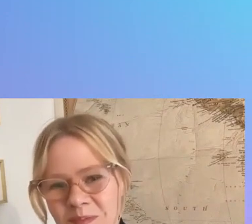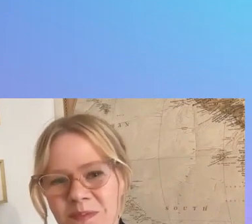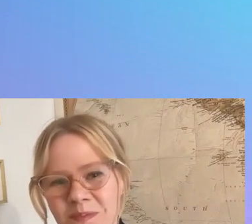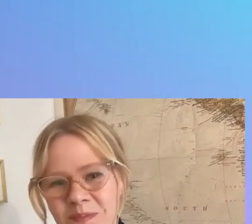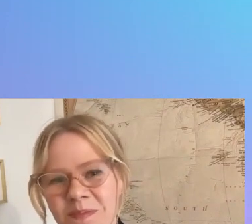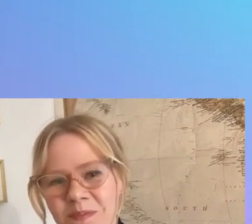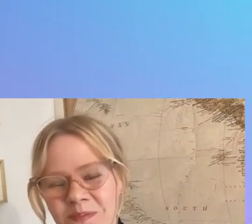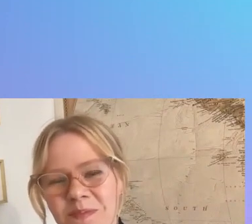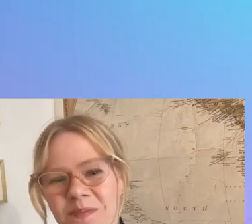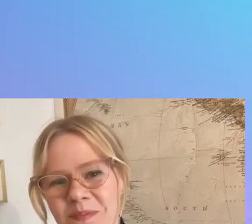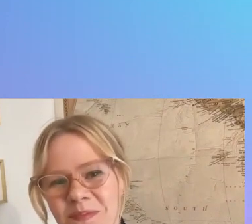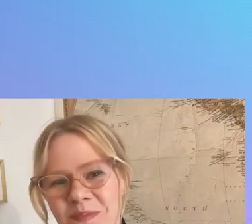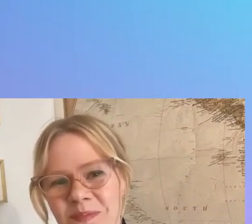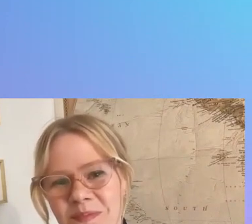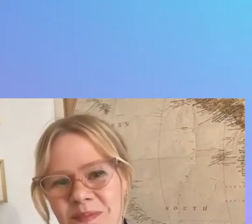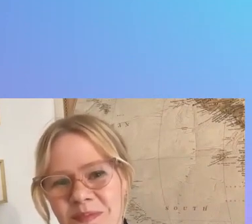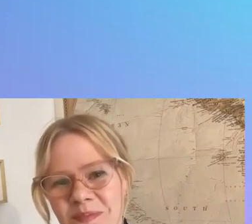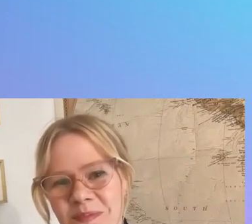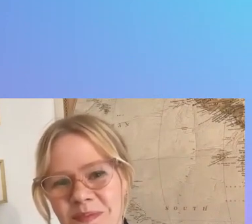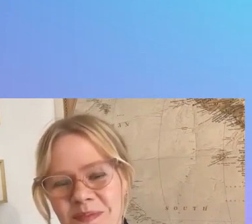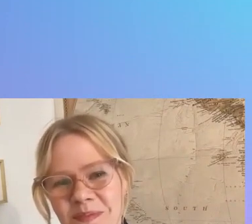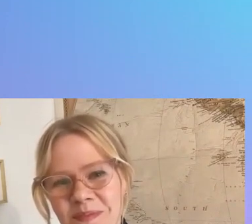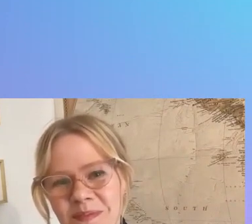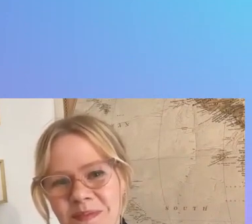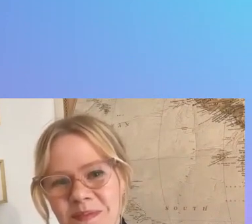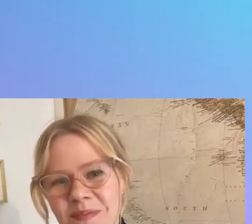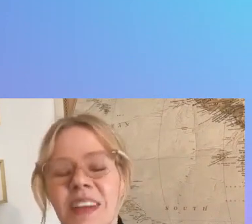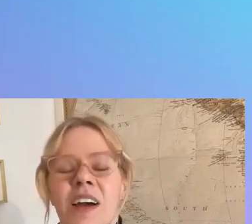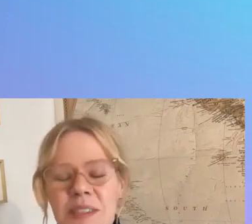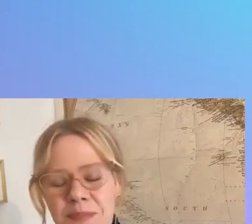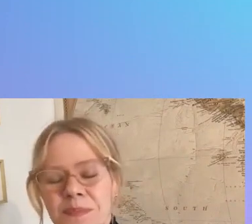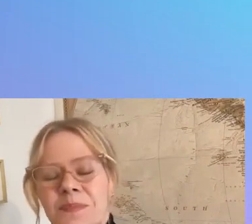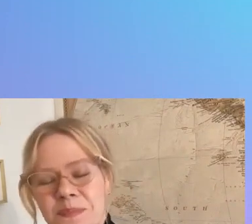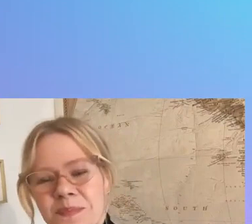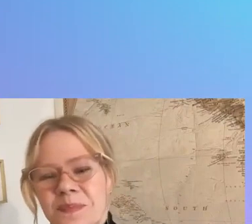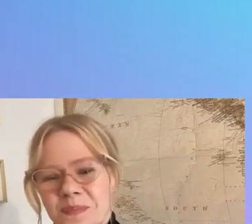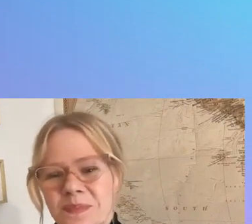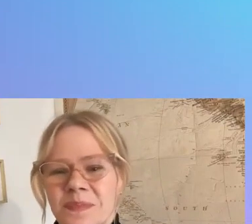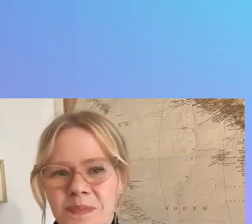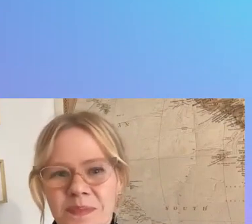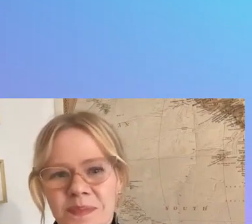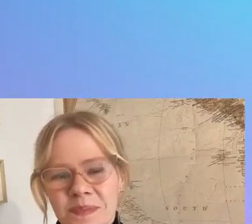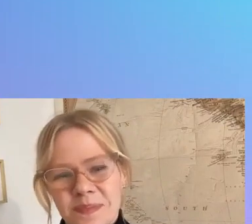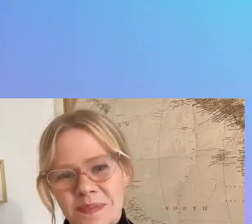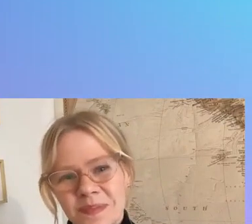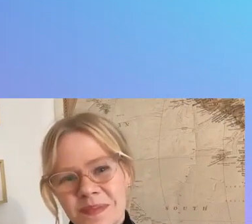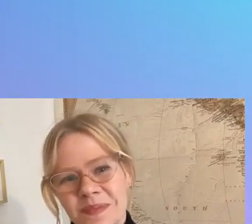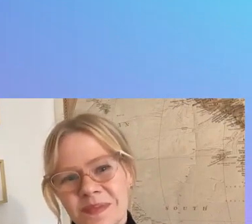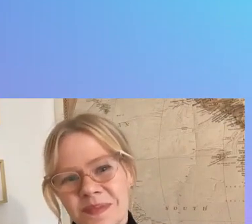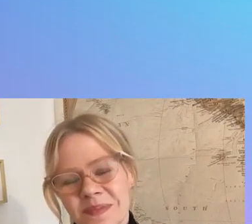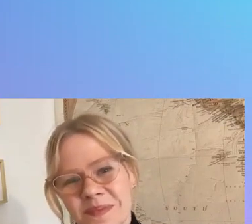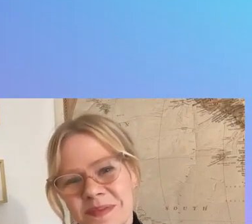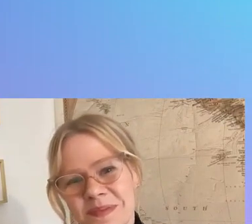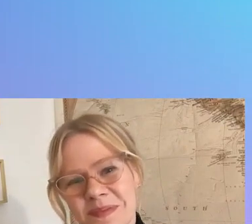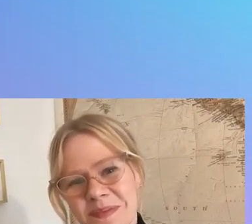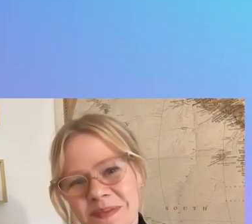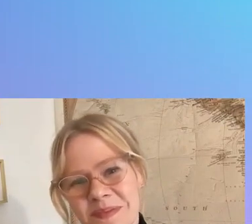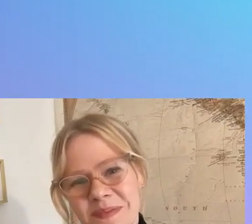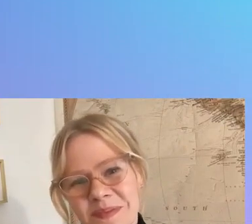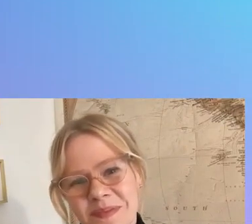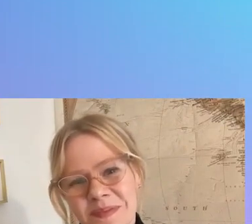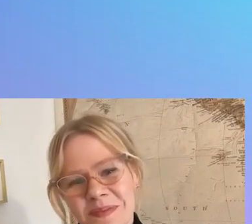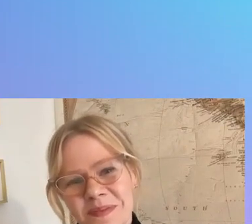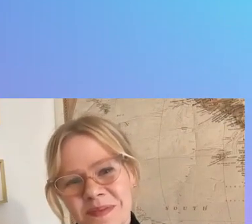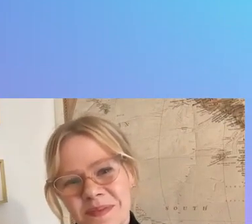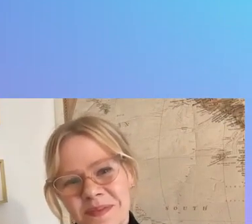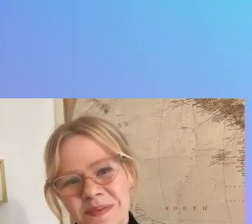ask today in our limited time. Lauren will see those as well, because I know, Lauren, before you went live, you and I had some